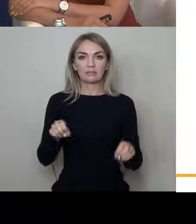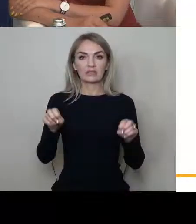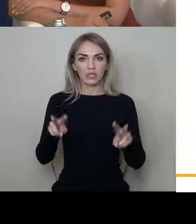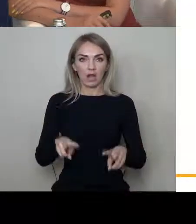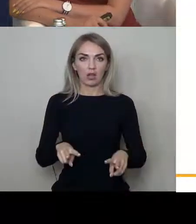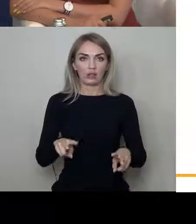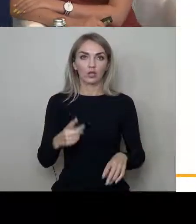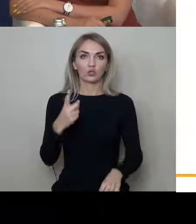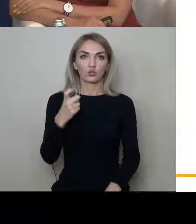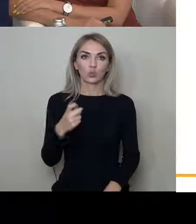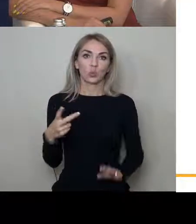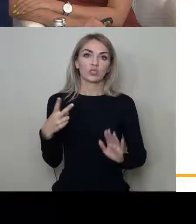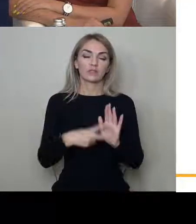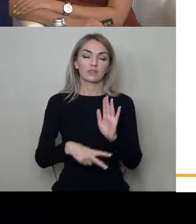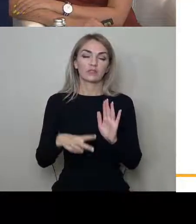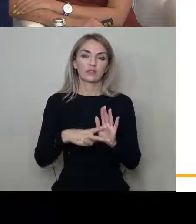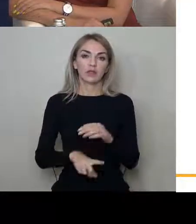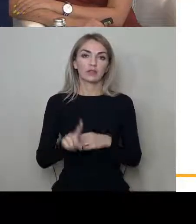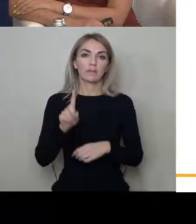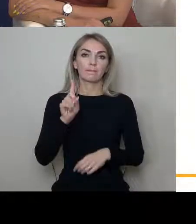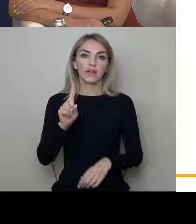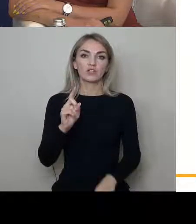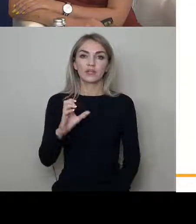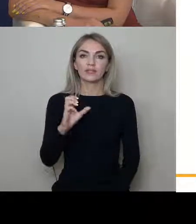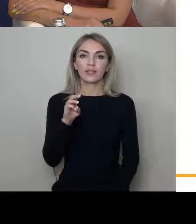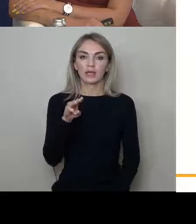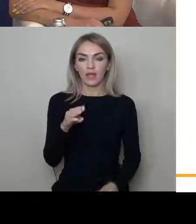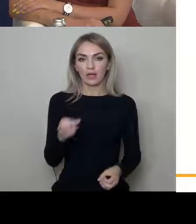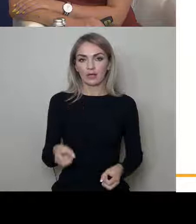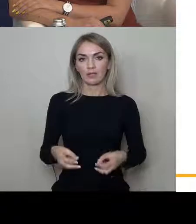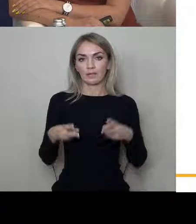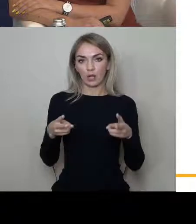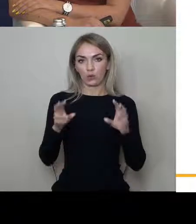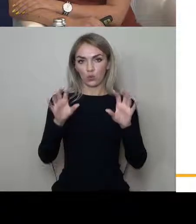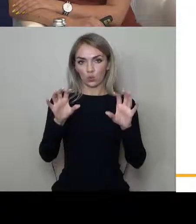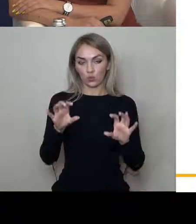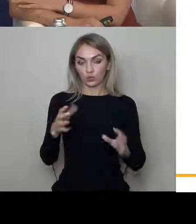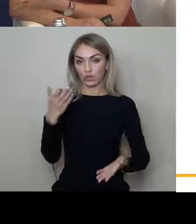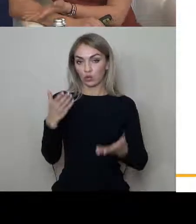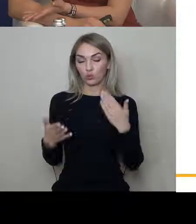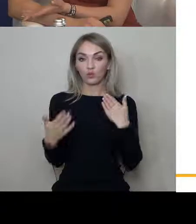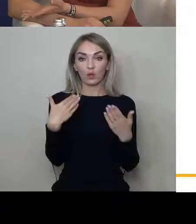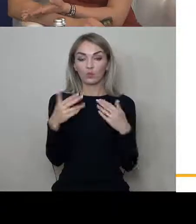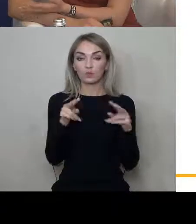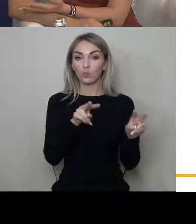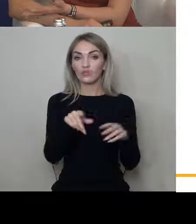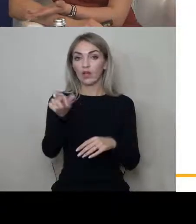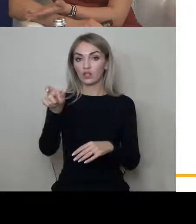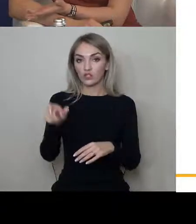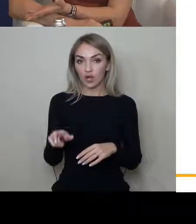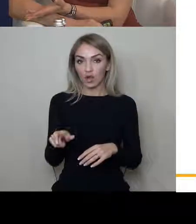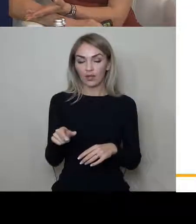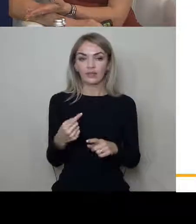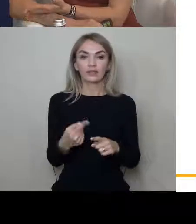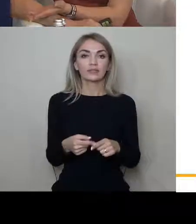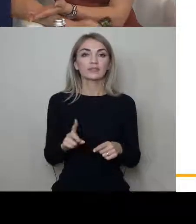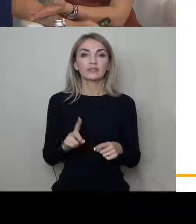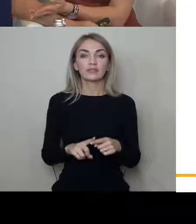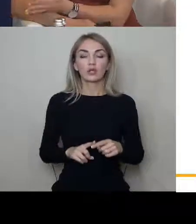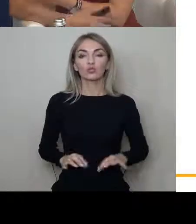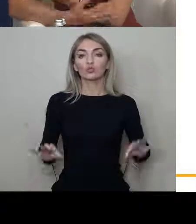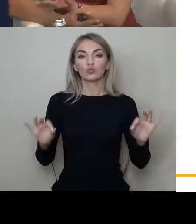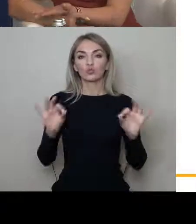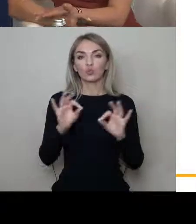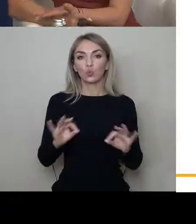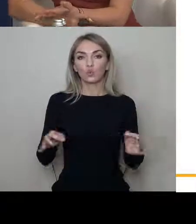journalist has not been allowed to participate in the meetings, then Article 171 of the Criminal Code can be applied. If this is about an